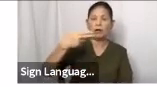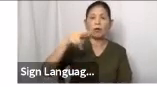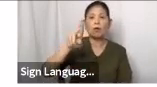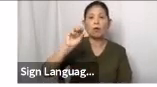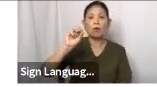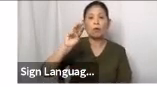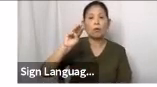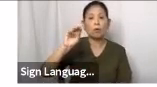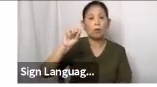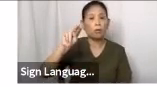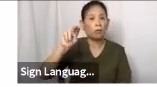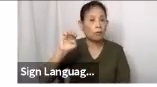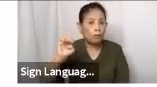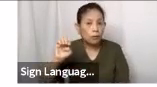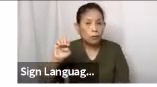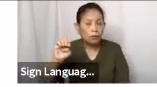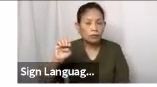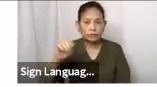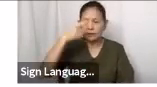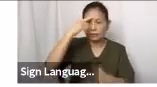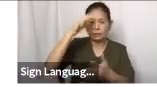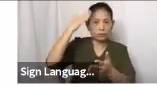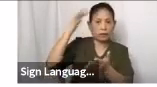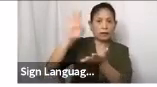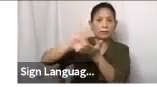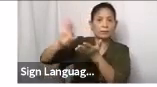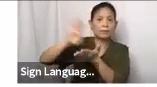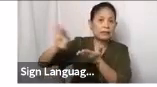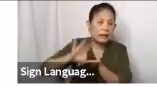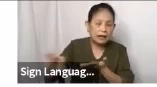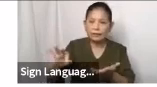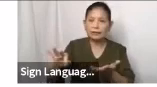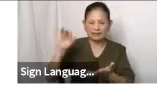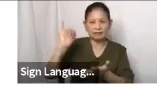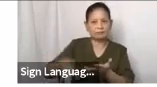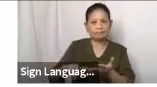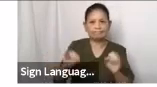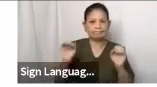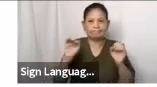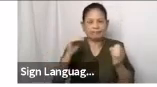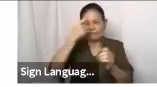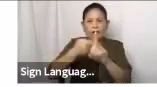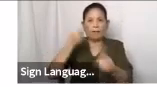because obviously it counts when you have to take some medicine. So